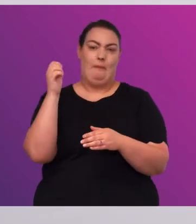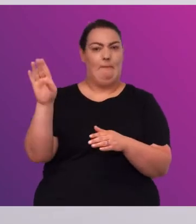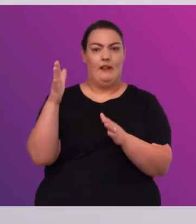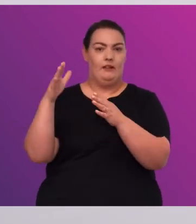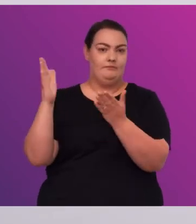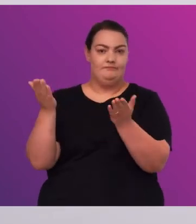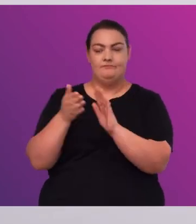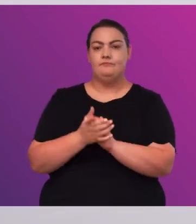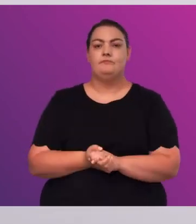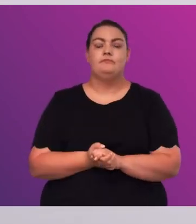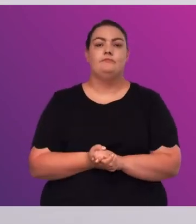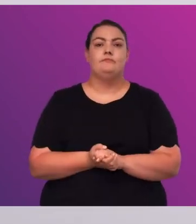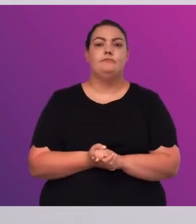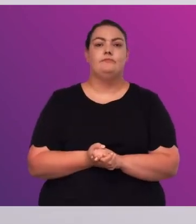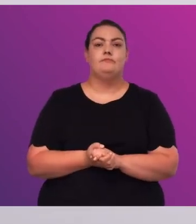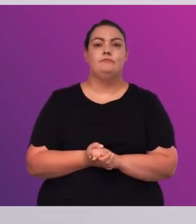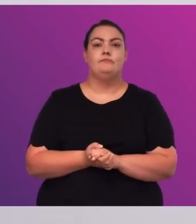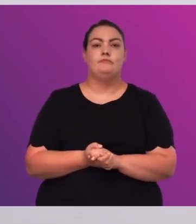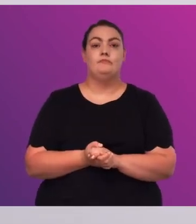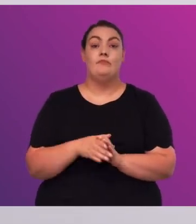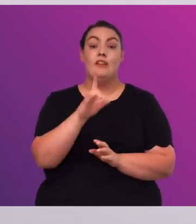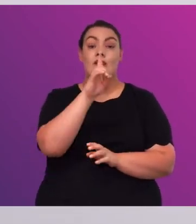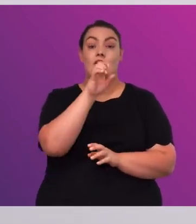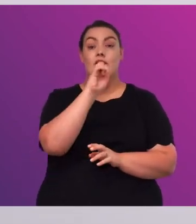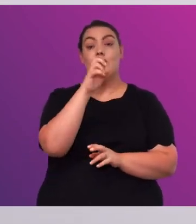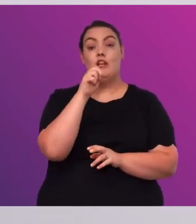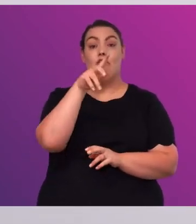A direct debit is the easiest way to do this.